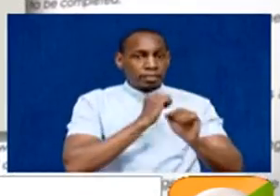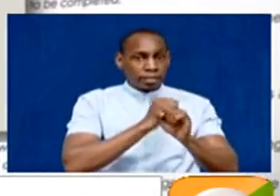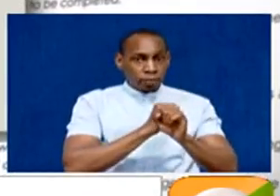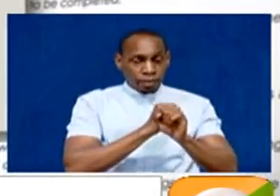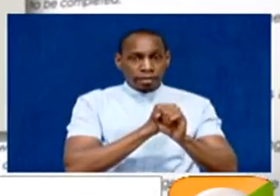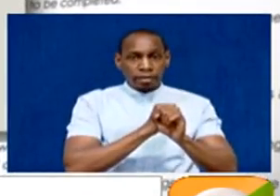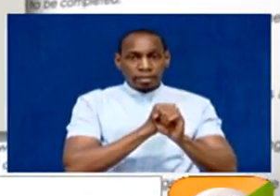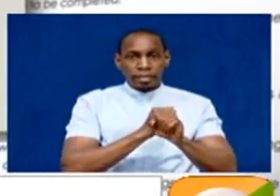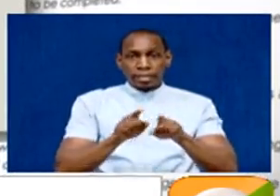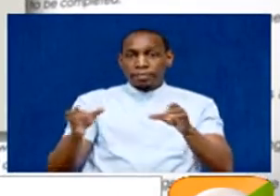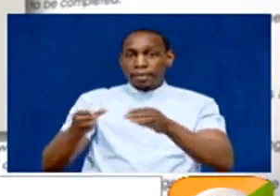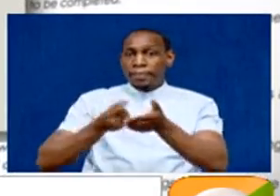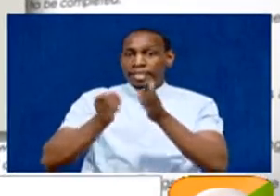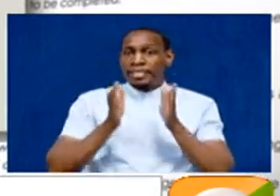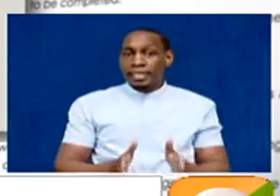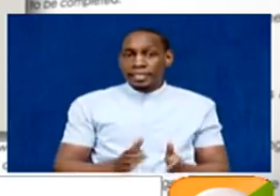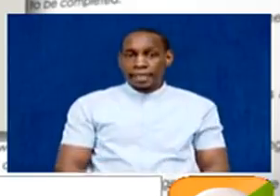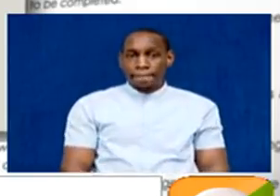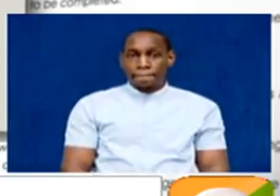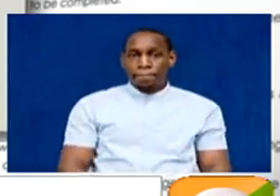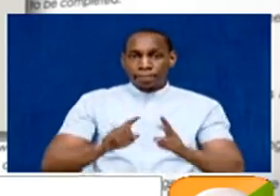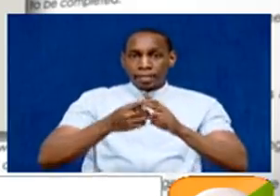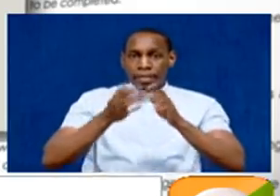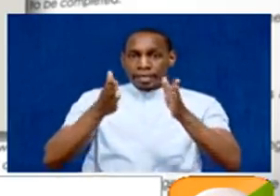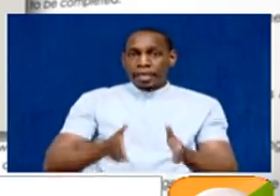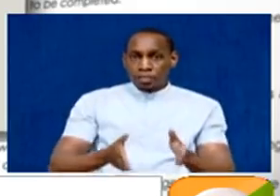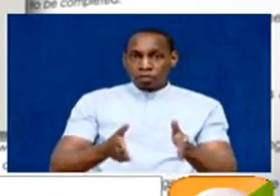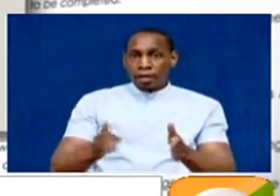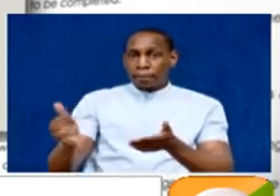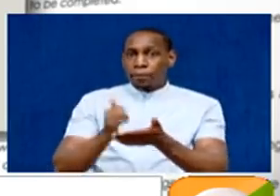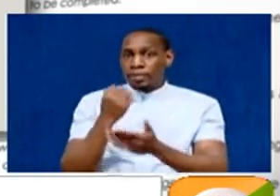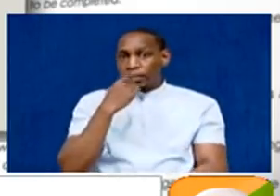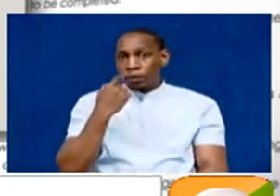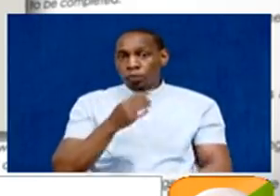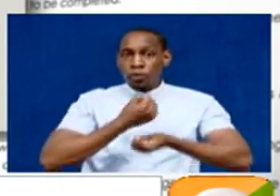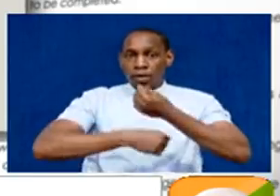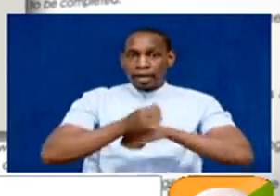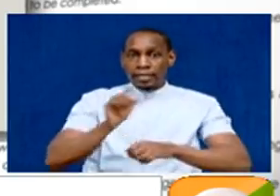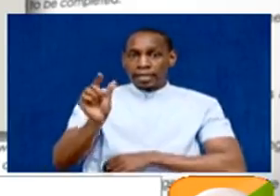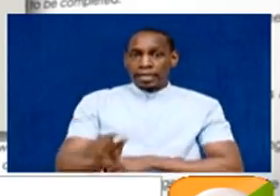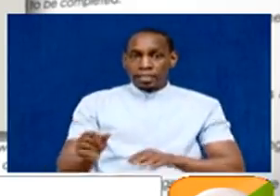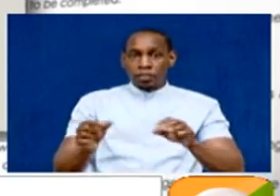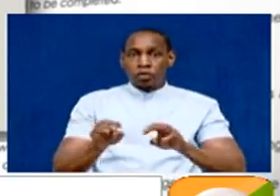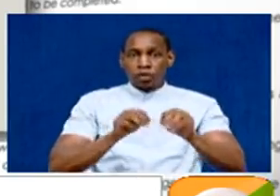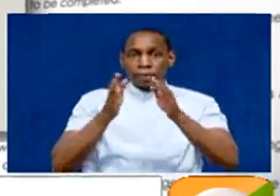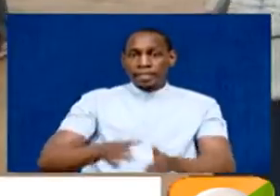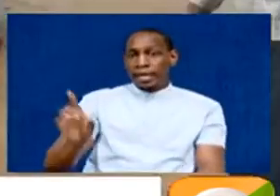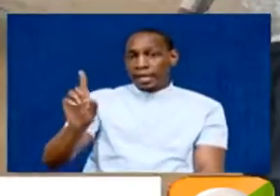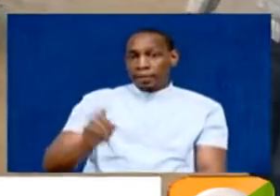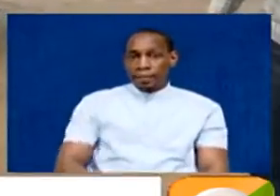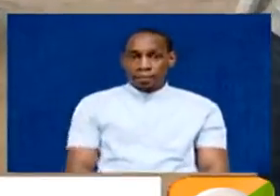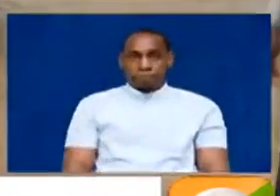Affairs, and the Company Secretary. Engineer Ariel Mutegi has been appointed Acting Regional Manager,